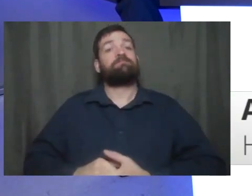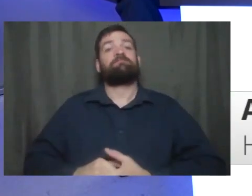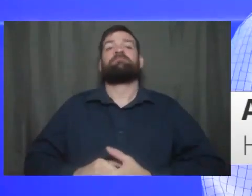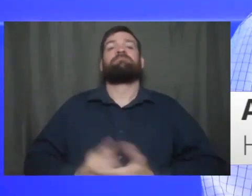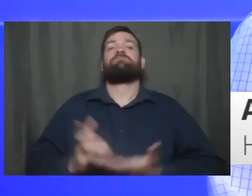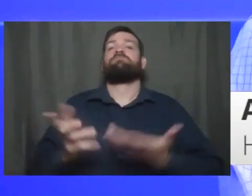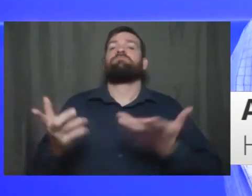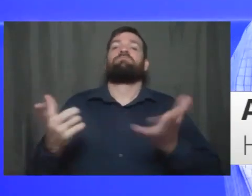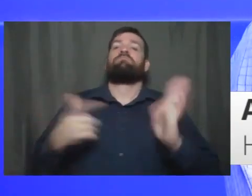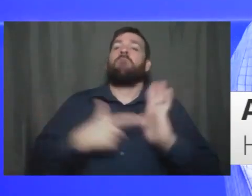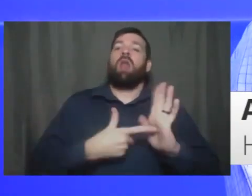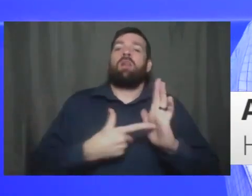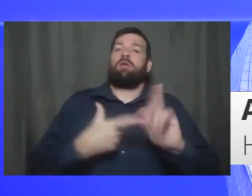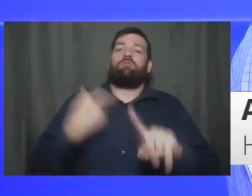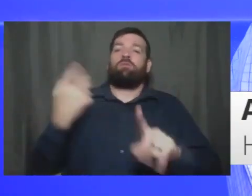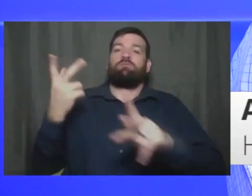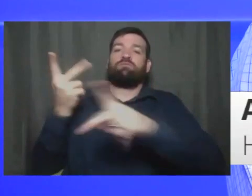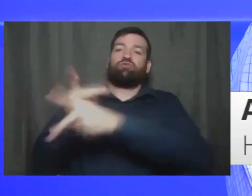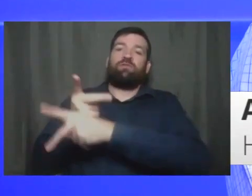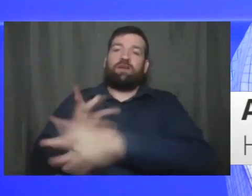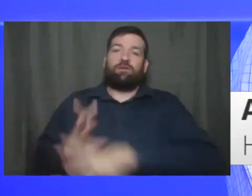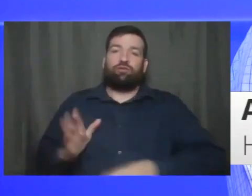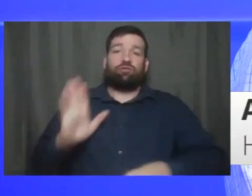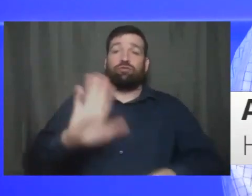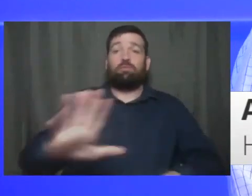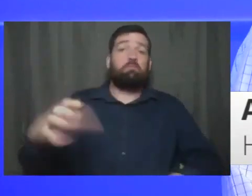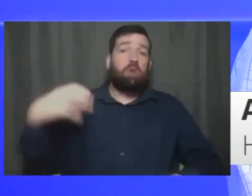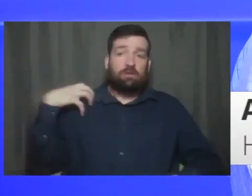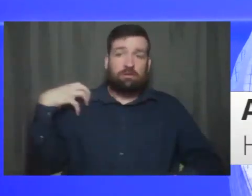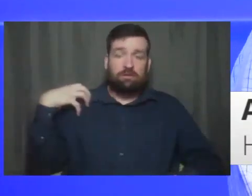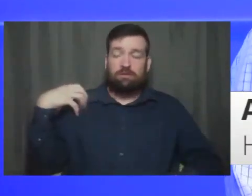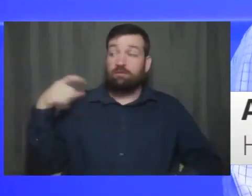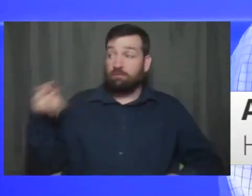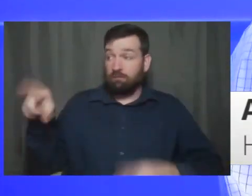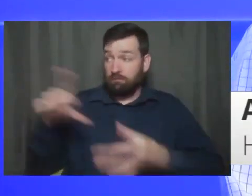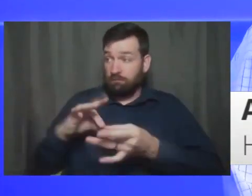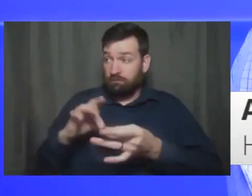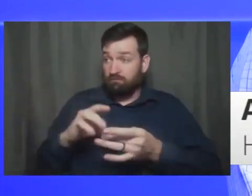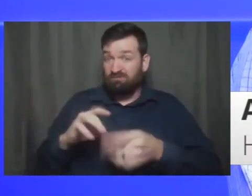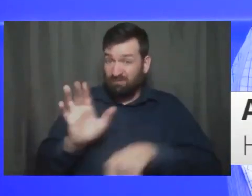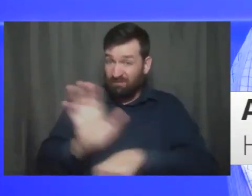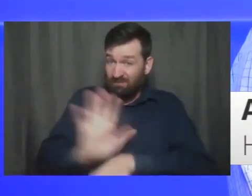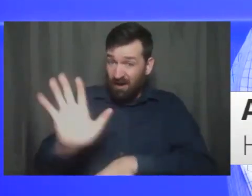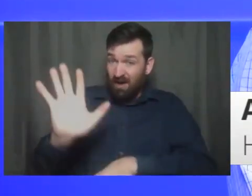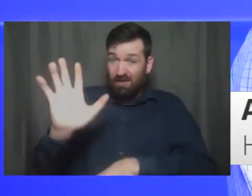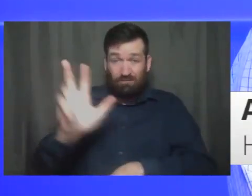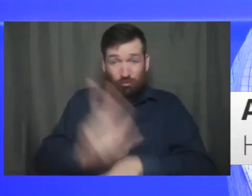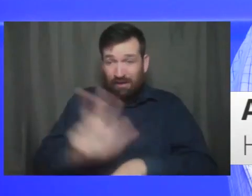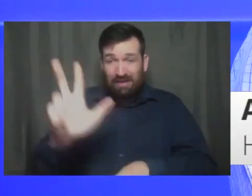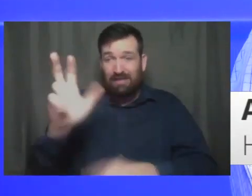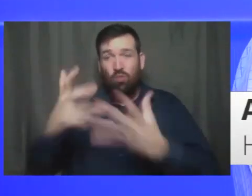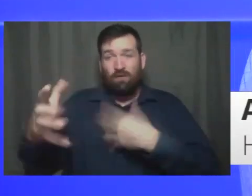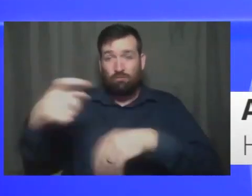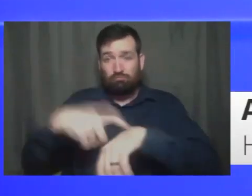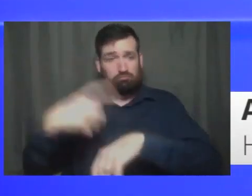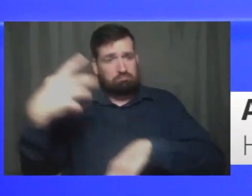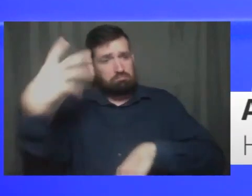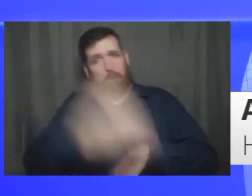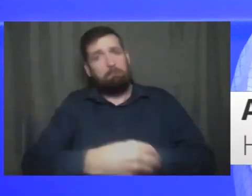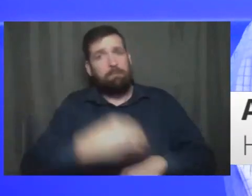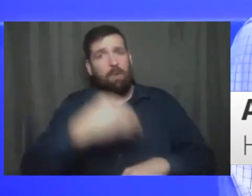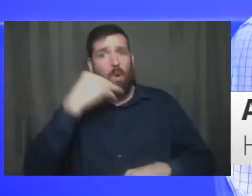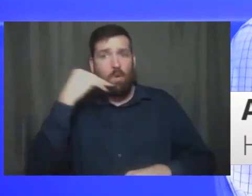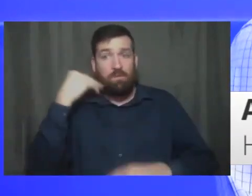from the supervisor or the boss. So if they say, go home, it's 5 o'clock or 3 o'clock or whatever it is, go home, but they don't do